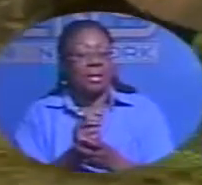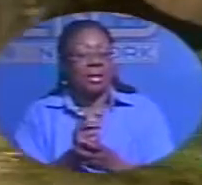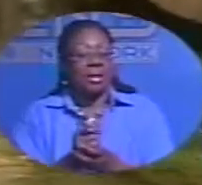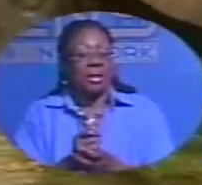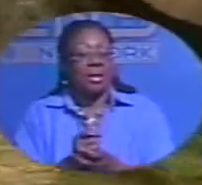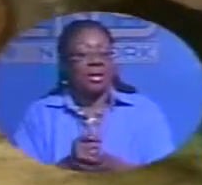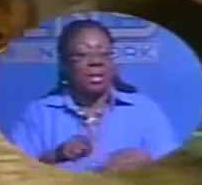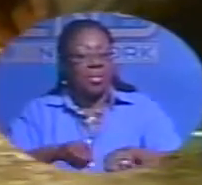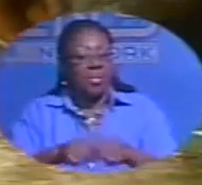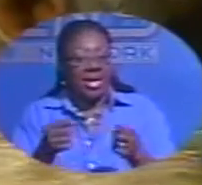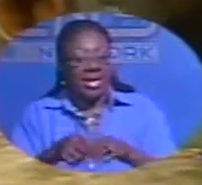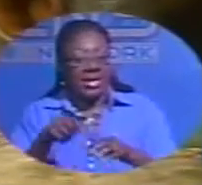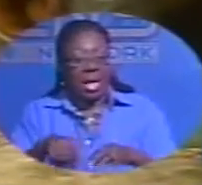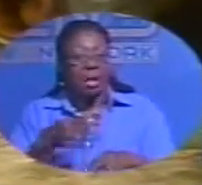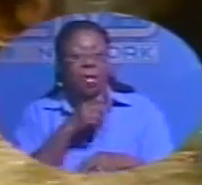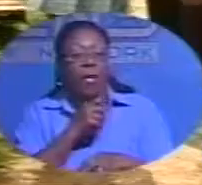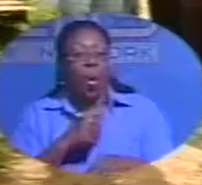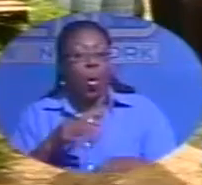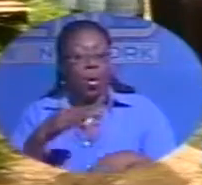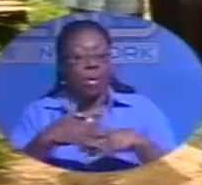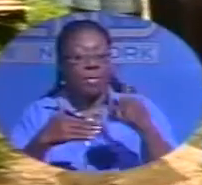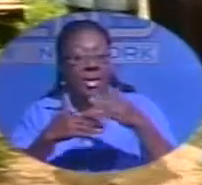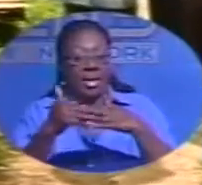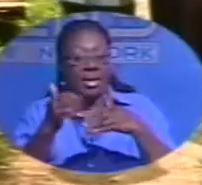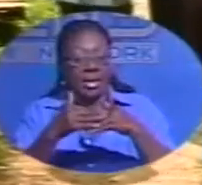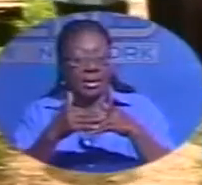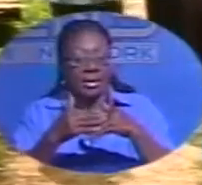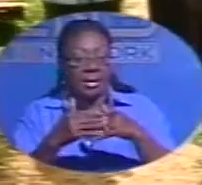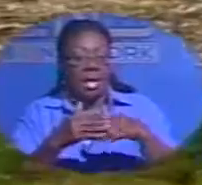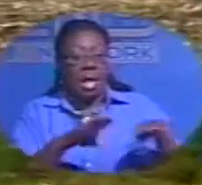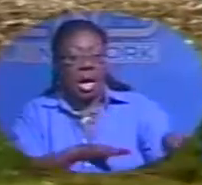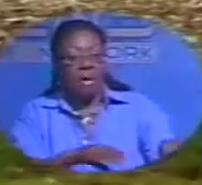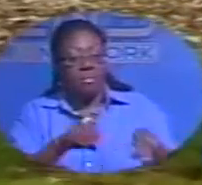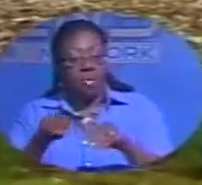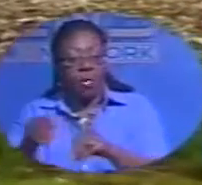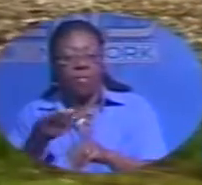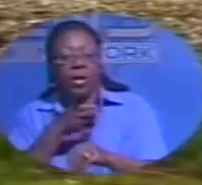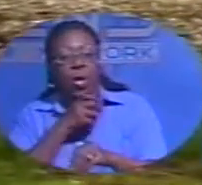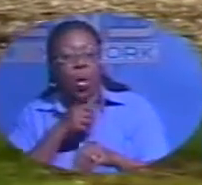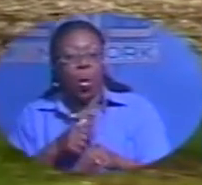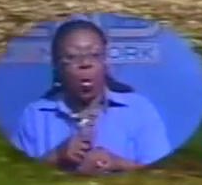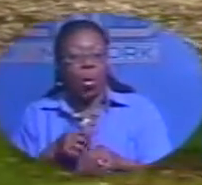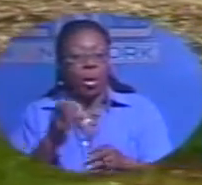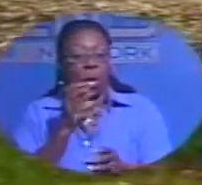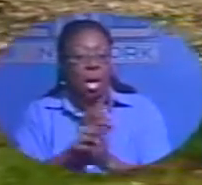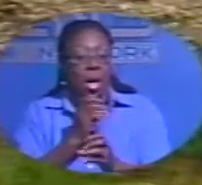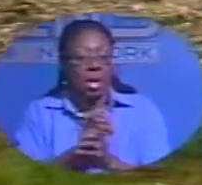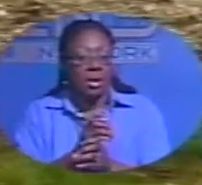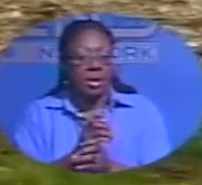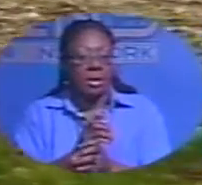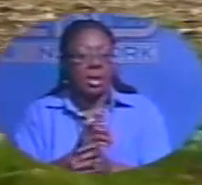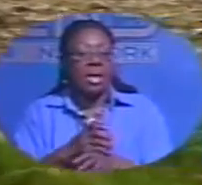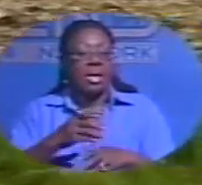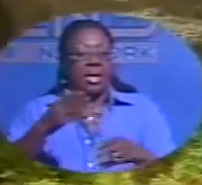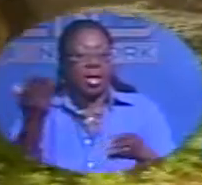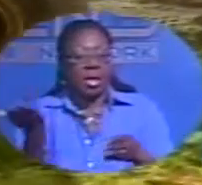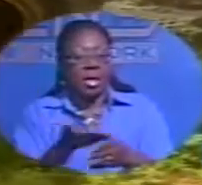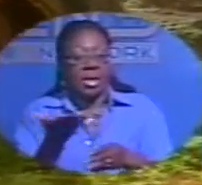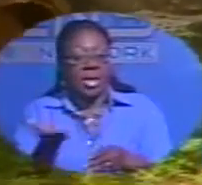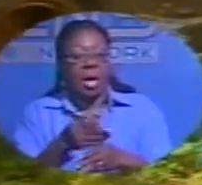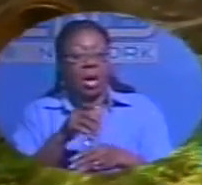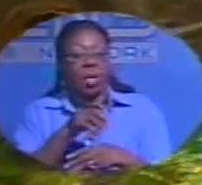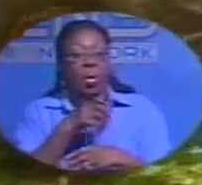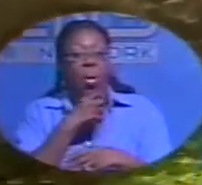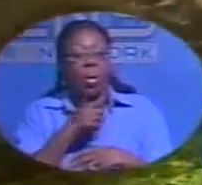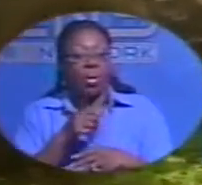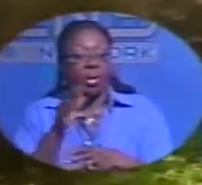the demolition of abandoned buildings, removal of derelict vehicles, and the clearing down of overgrown properties. Fort Charlotte's